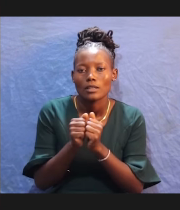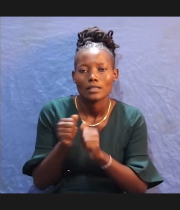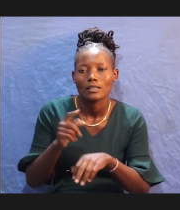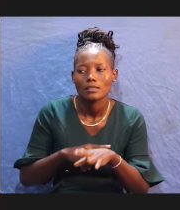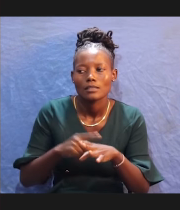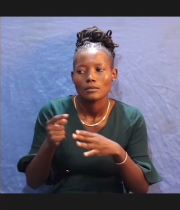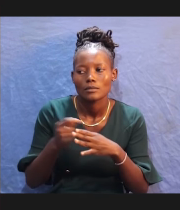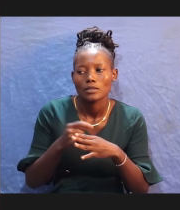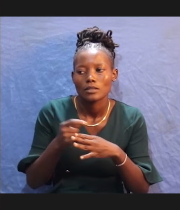then